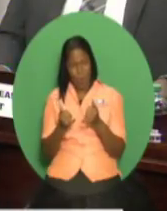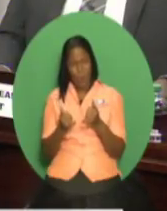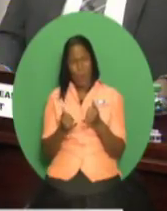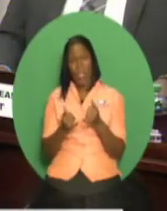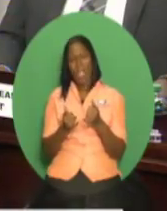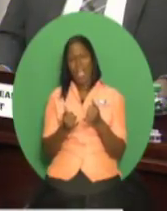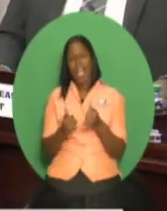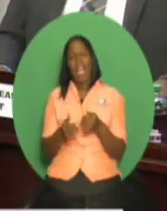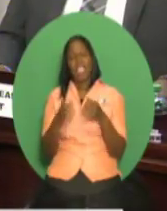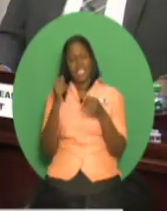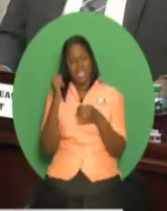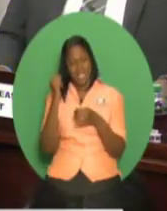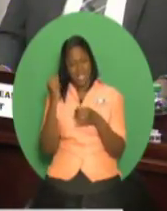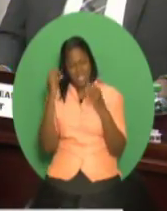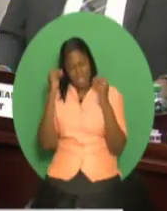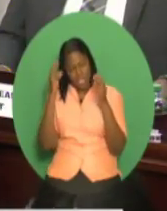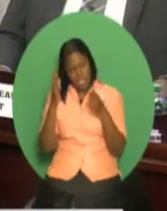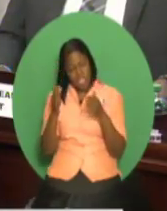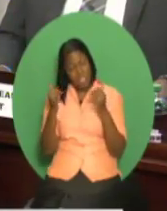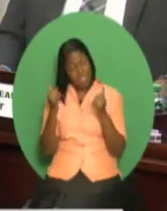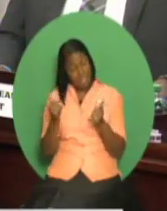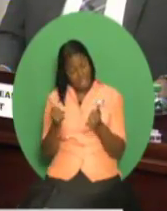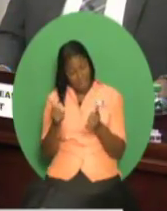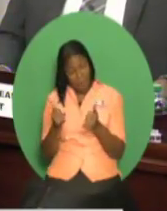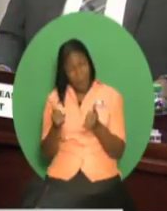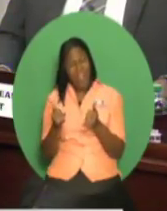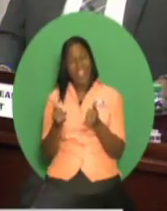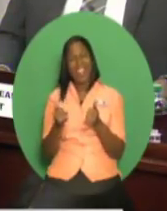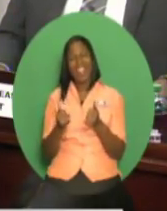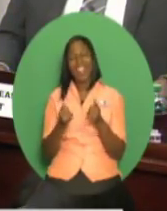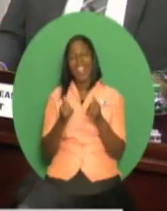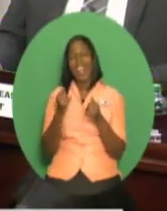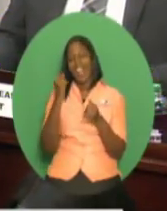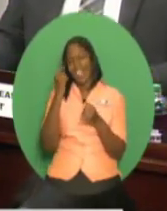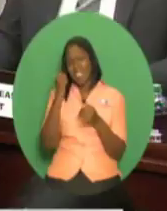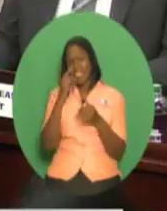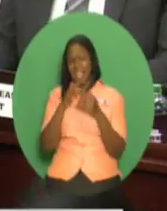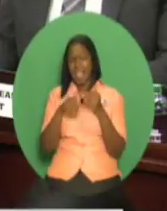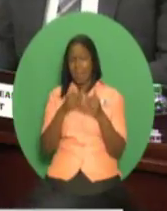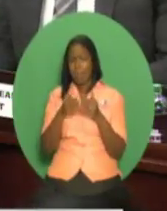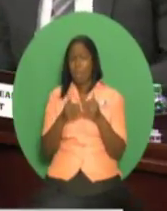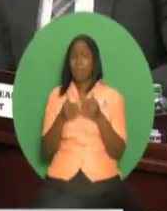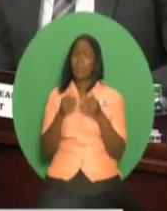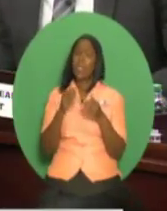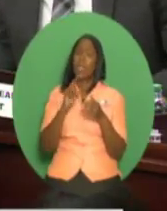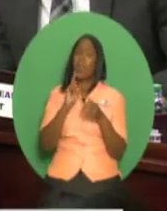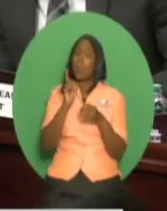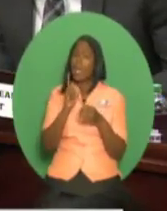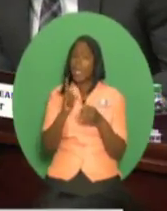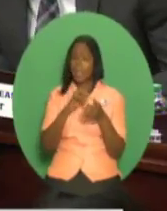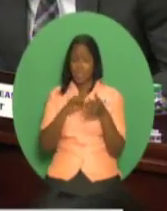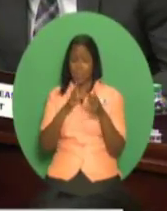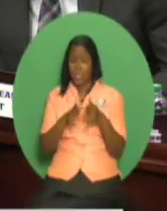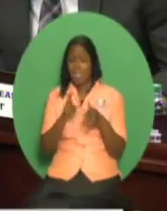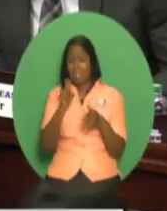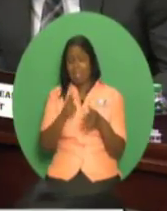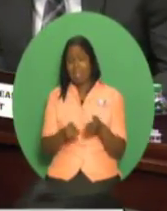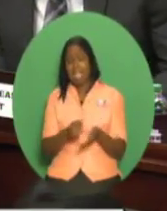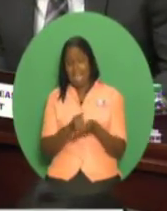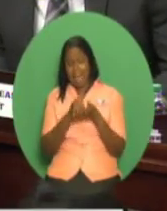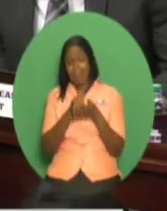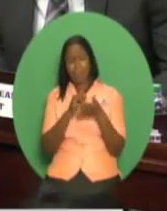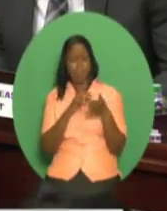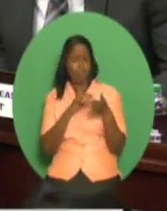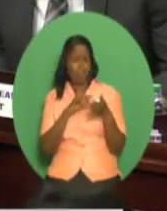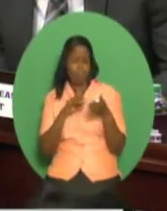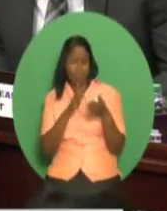attention having been brought to the teachers of the deficiencies of those students, they are now able to assist